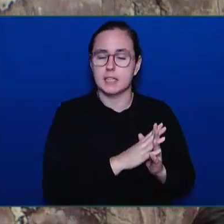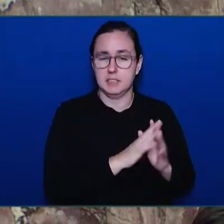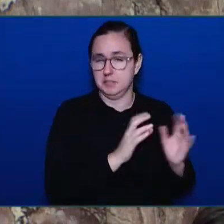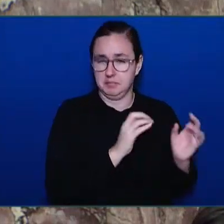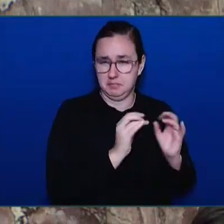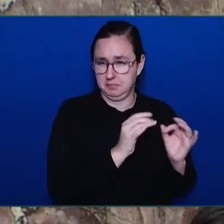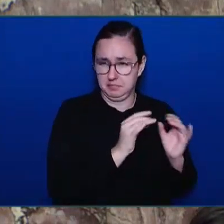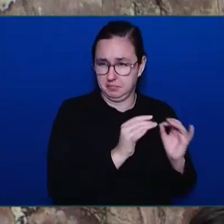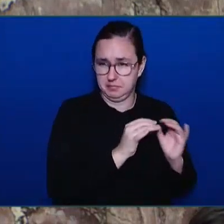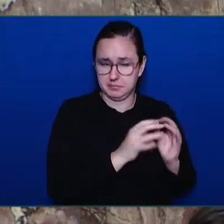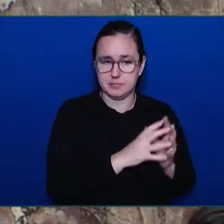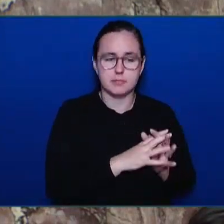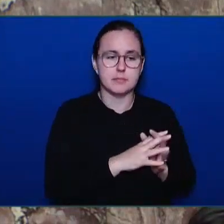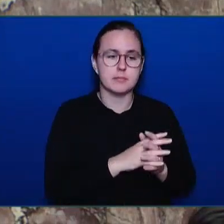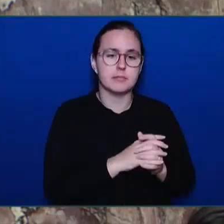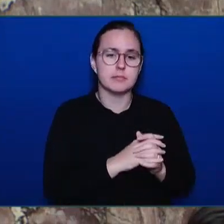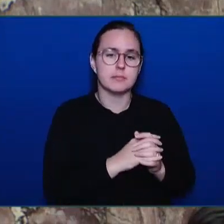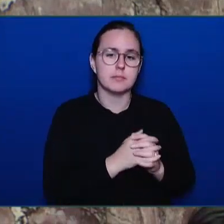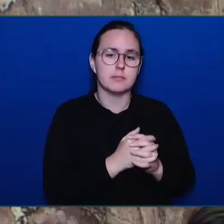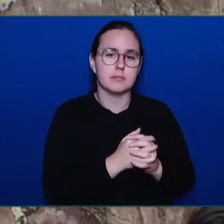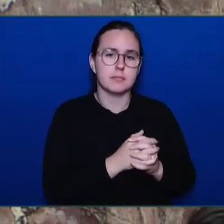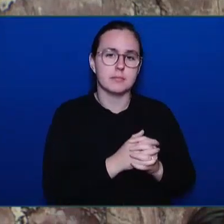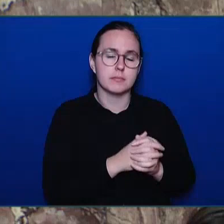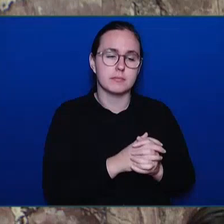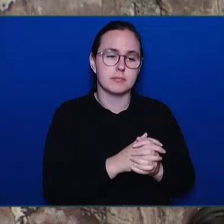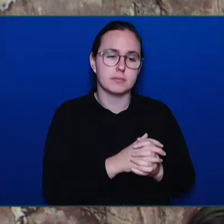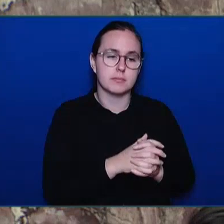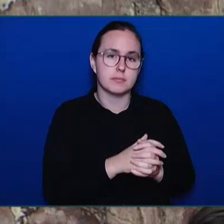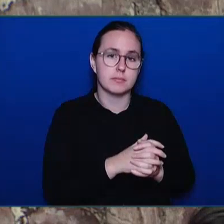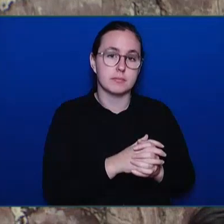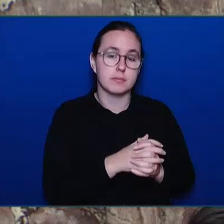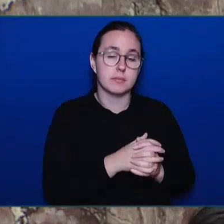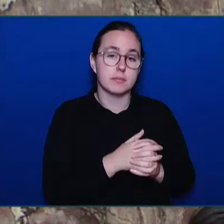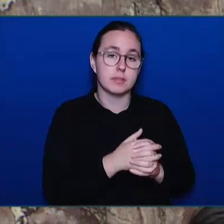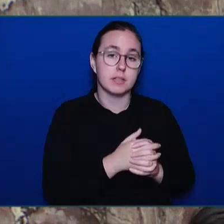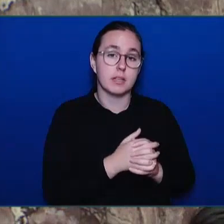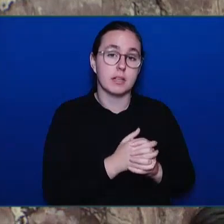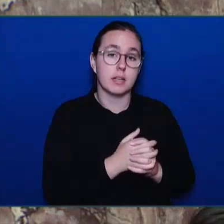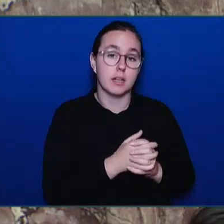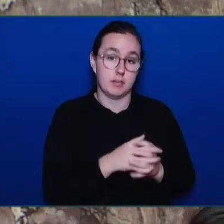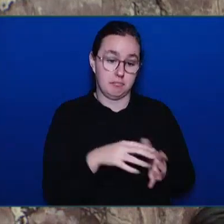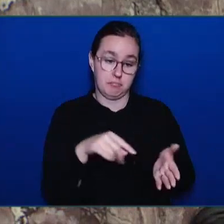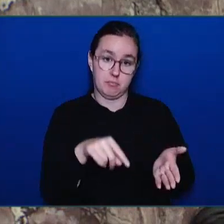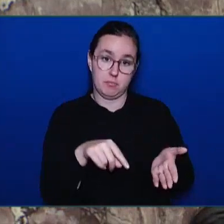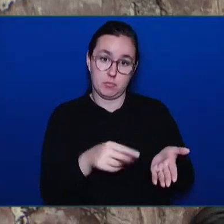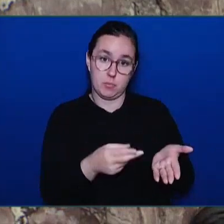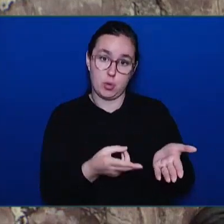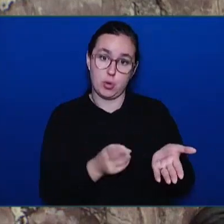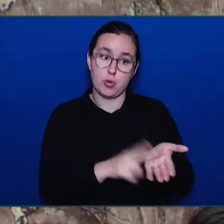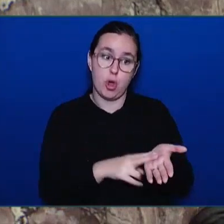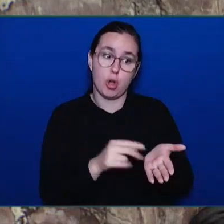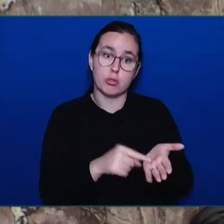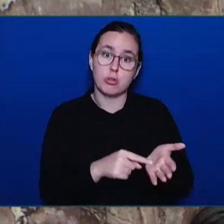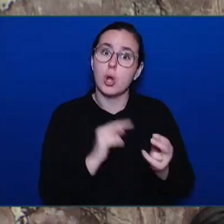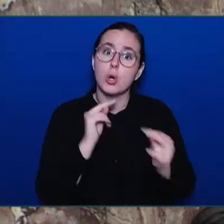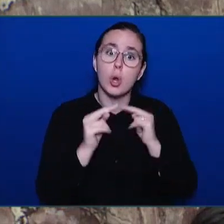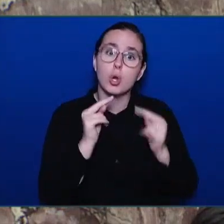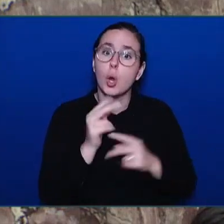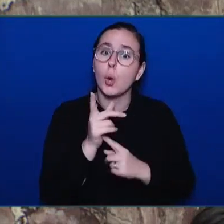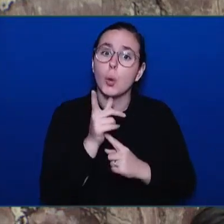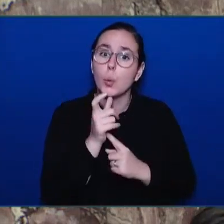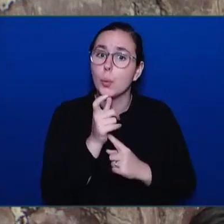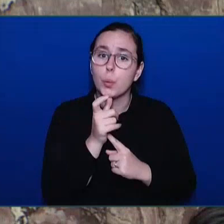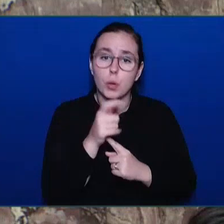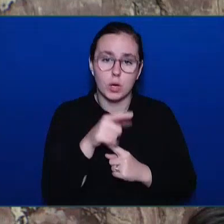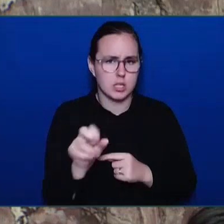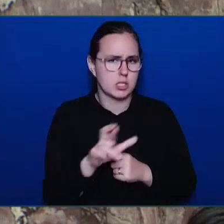Contracts are negotiated by the City of Surrey, the Police Department, not by the provincial government. It's the same whether it's New Westminster,